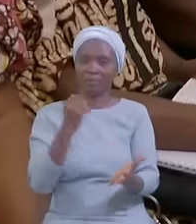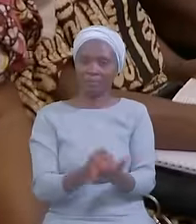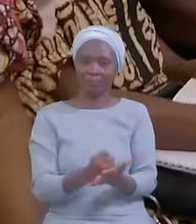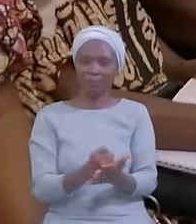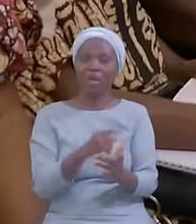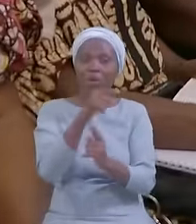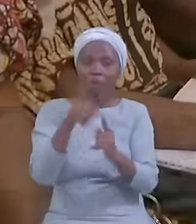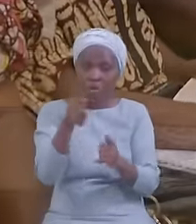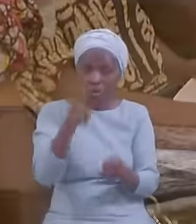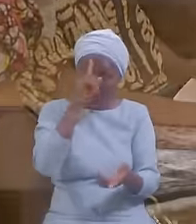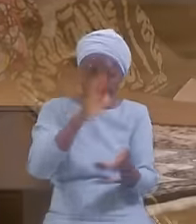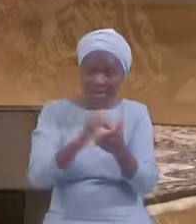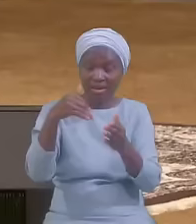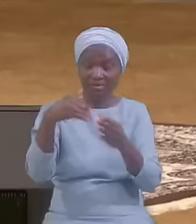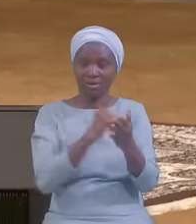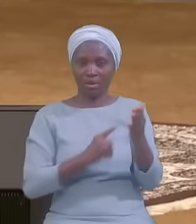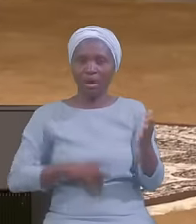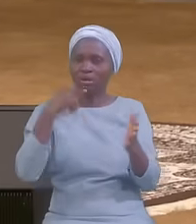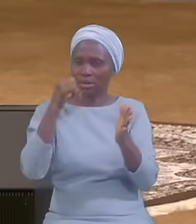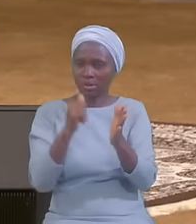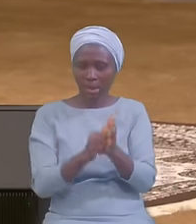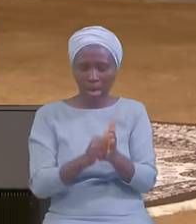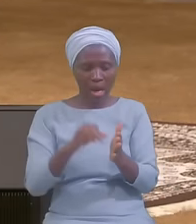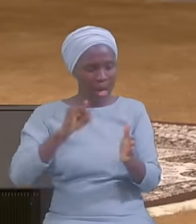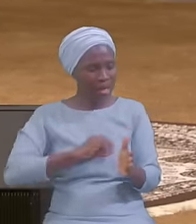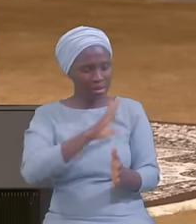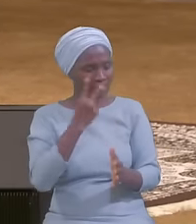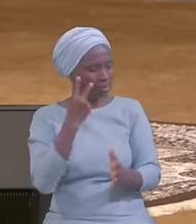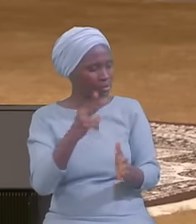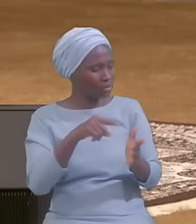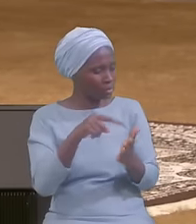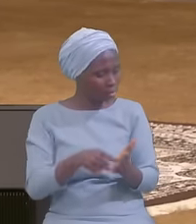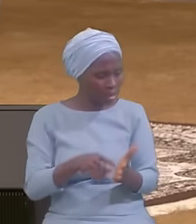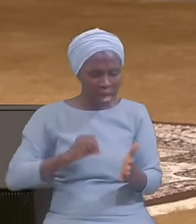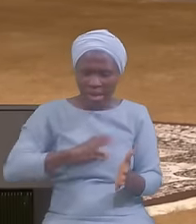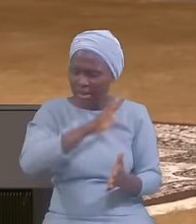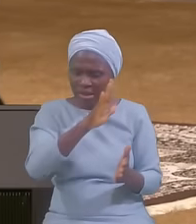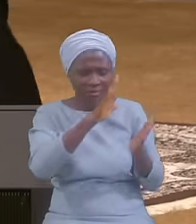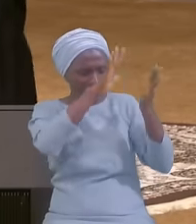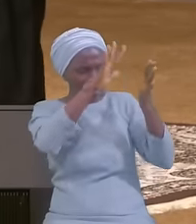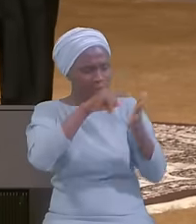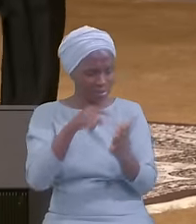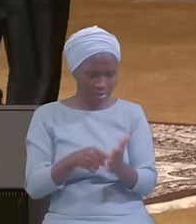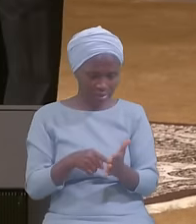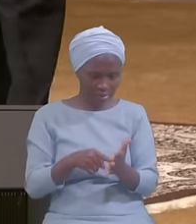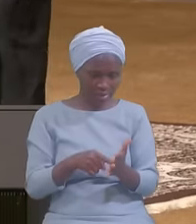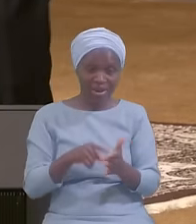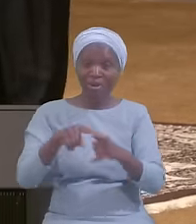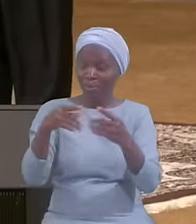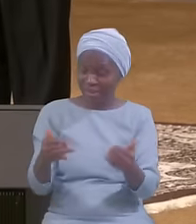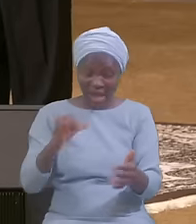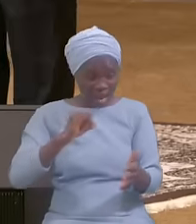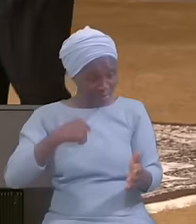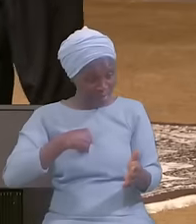the Lord and you say, I never saw this, I never expected this, but now I'm expecting what I